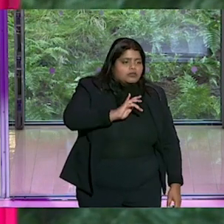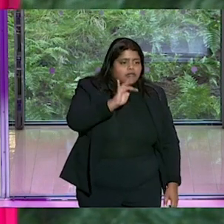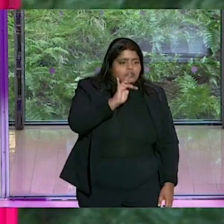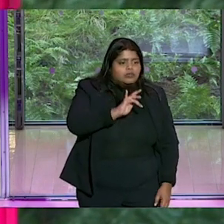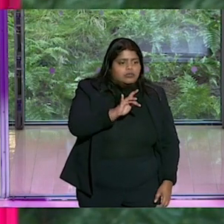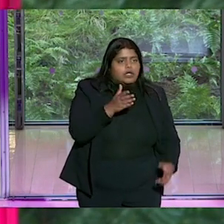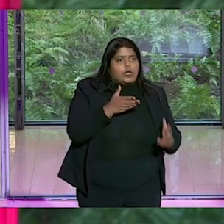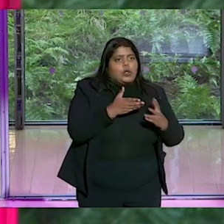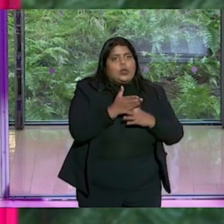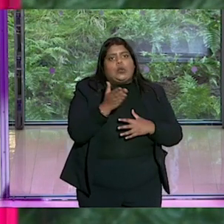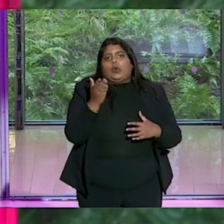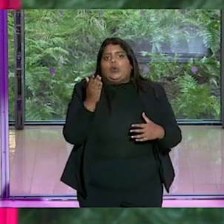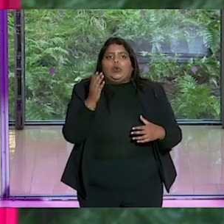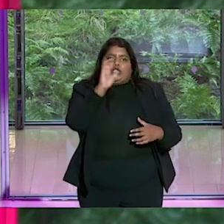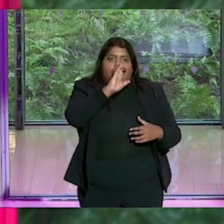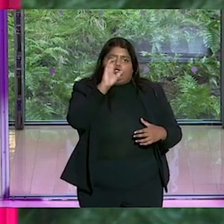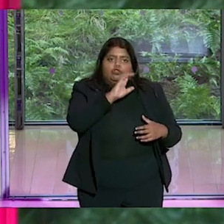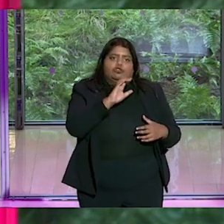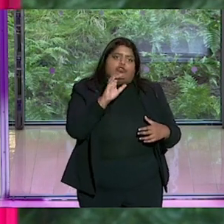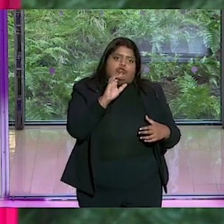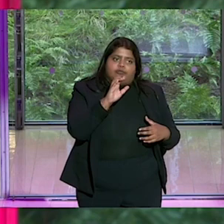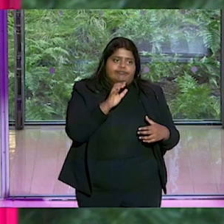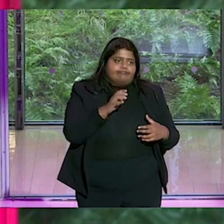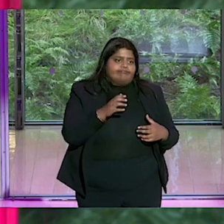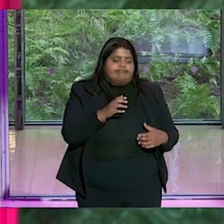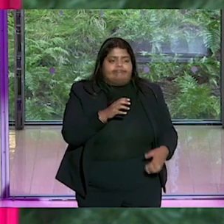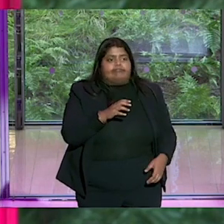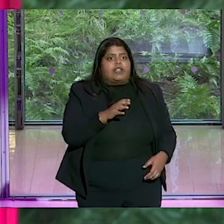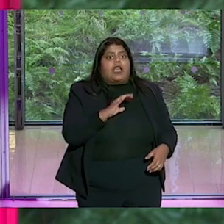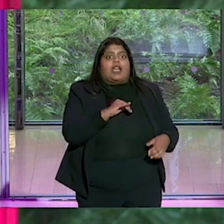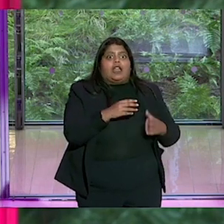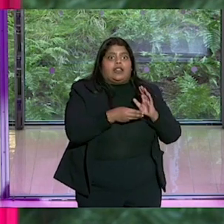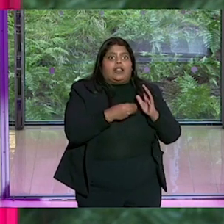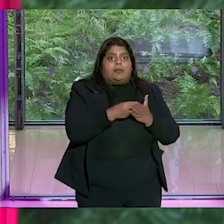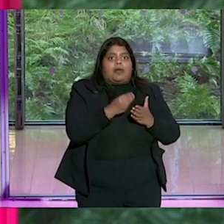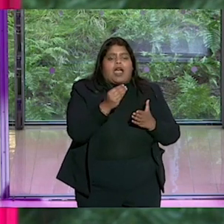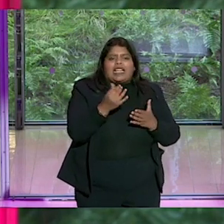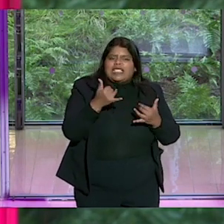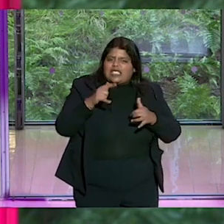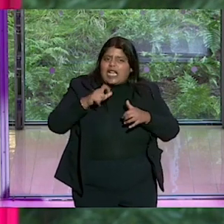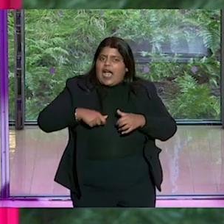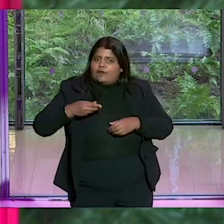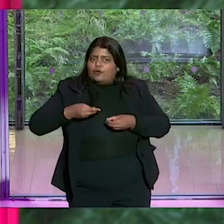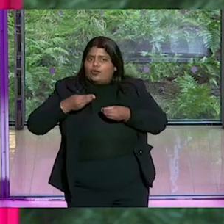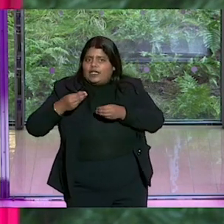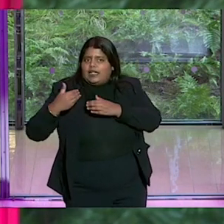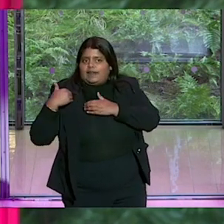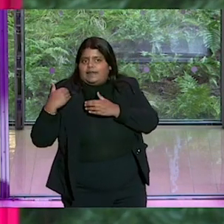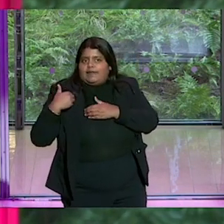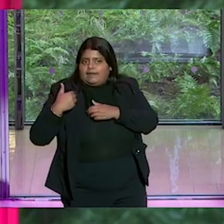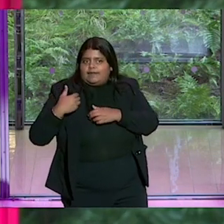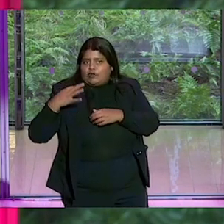an organic search listing, and then they purchase? I would want to give that email some credit as well.